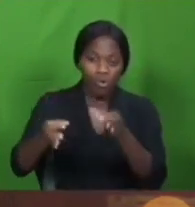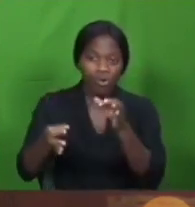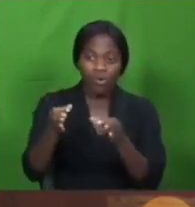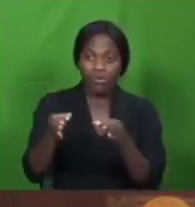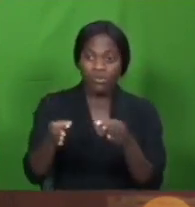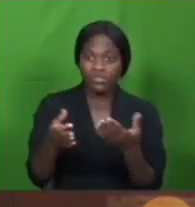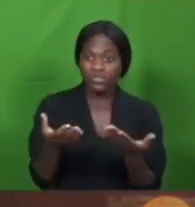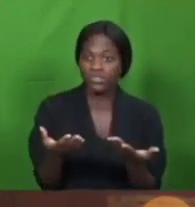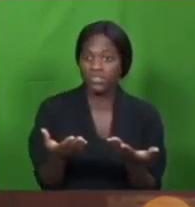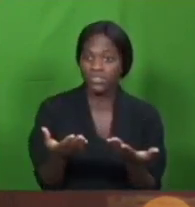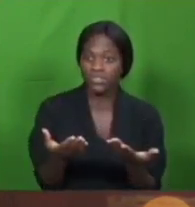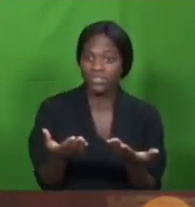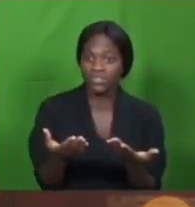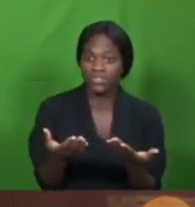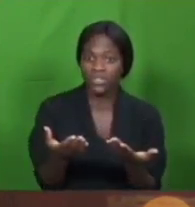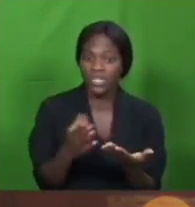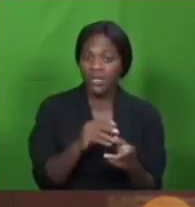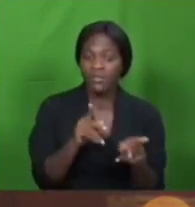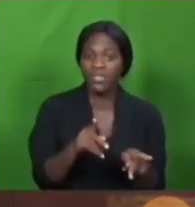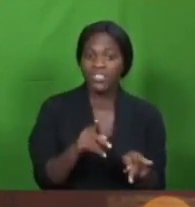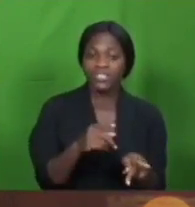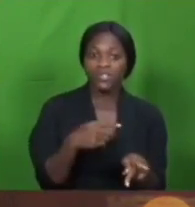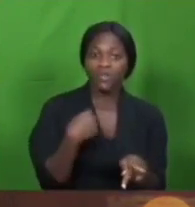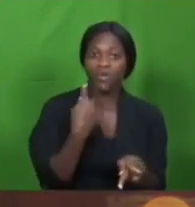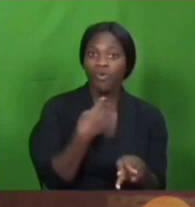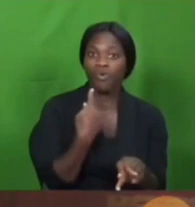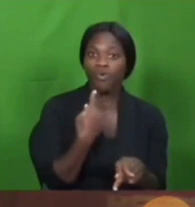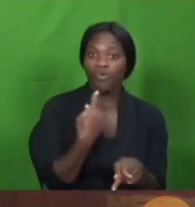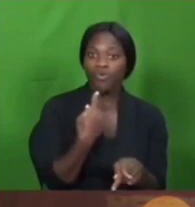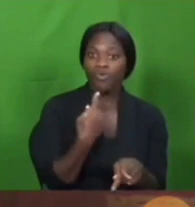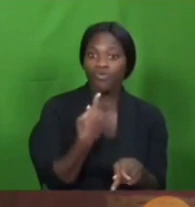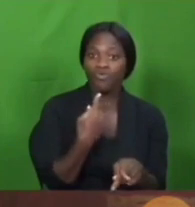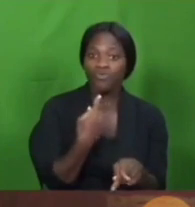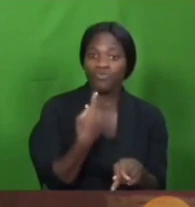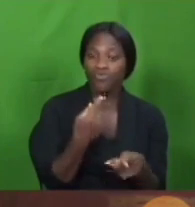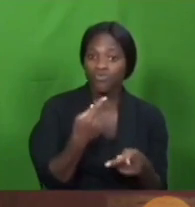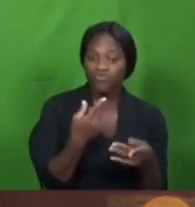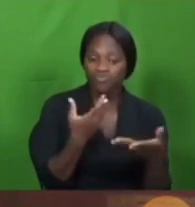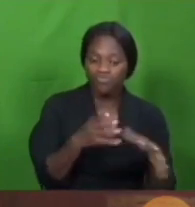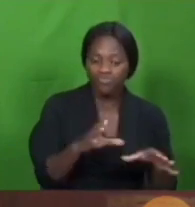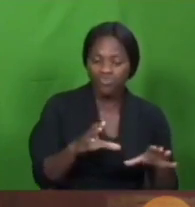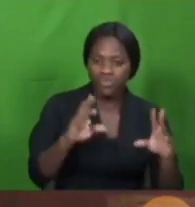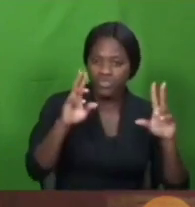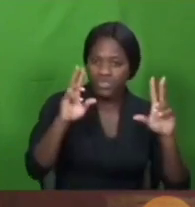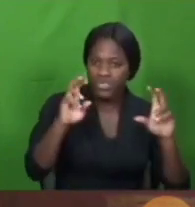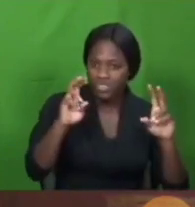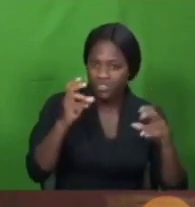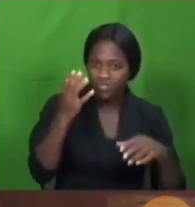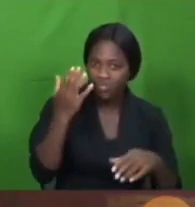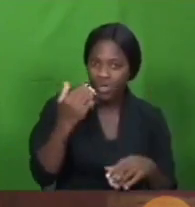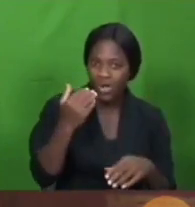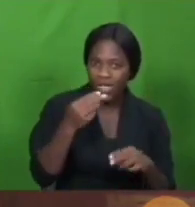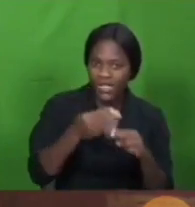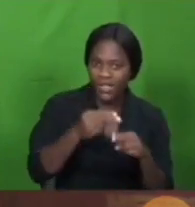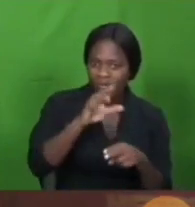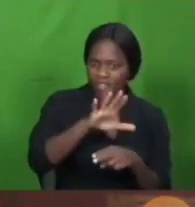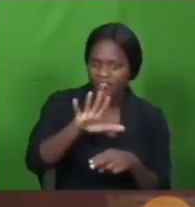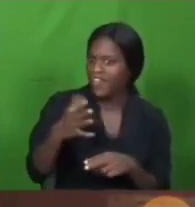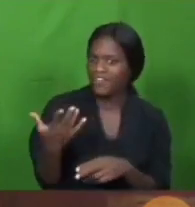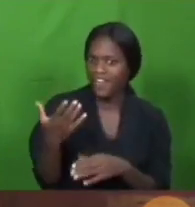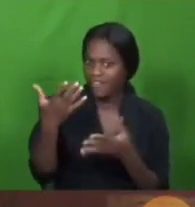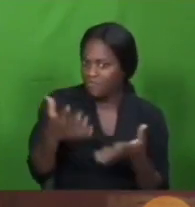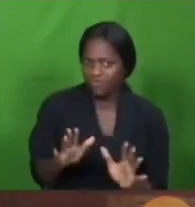was dealing with 55 lost because the real name was 555. So, Mr. Speaker, I think the name should be